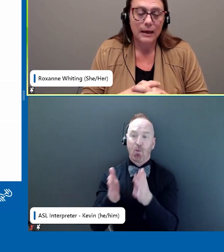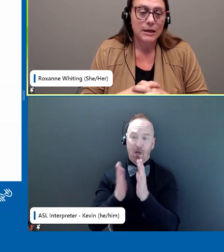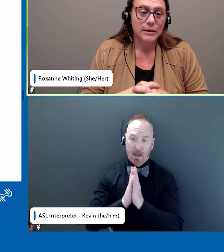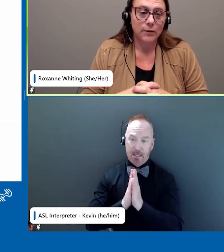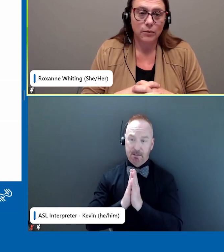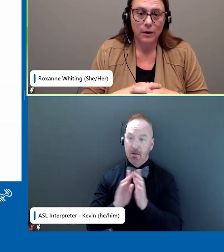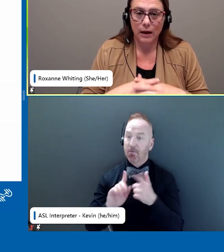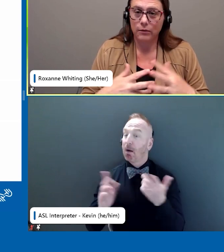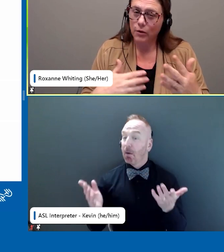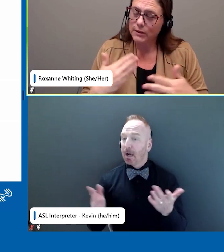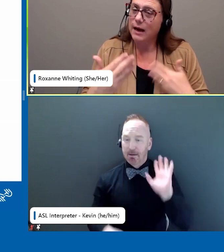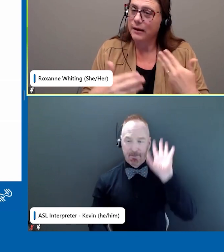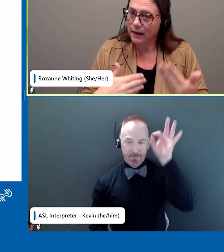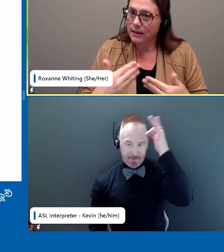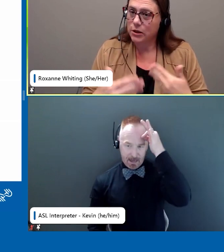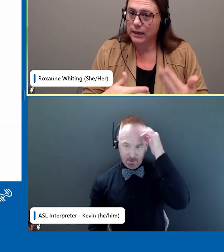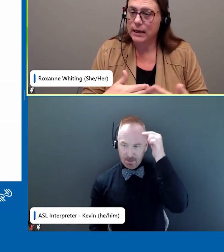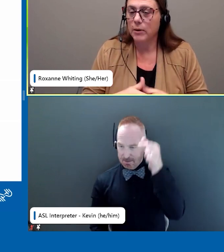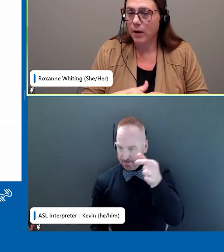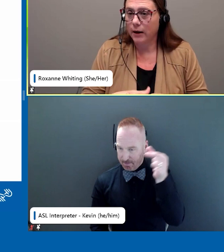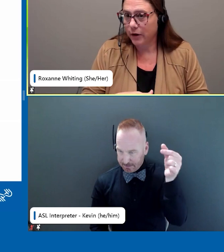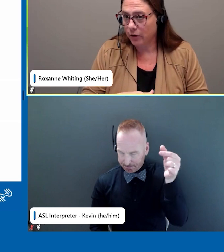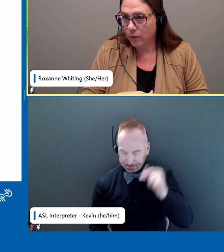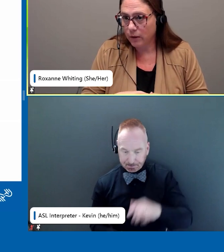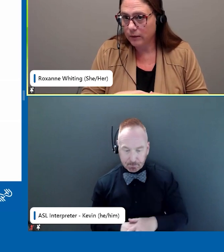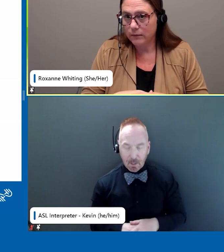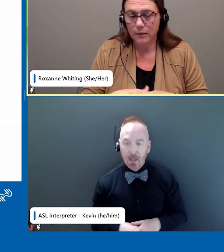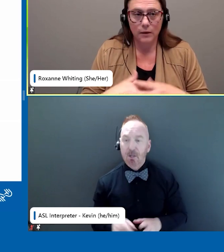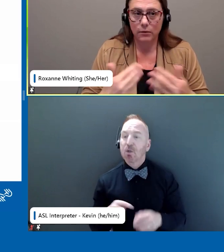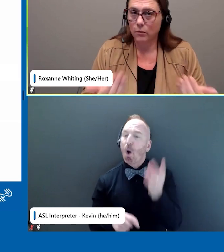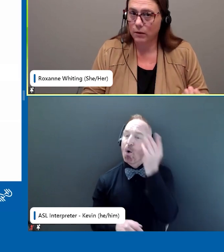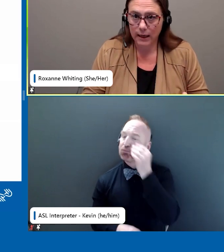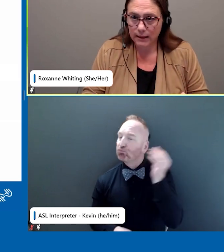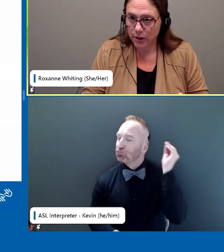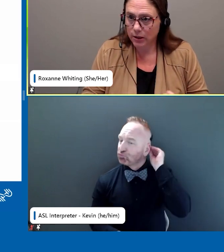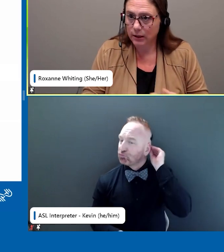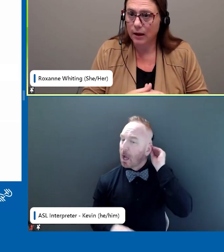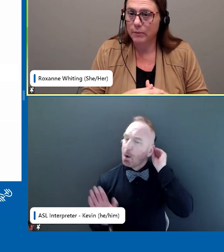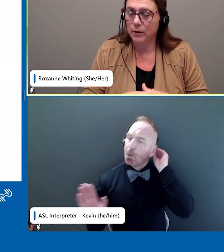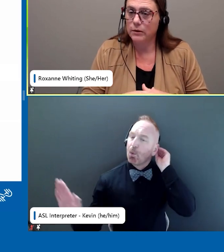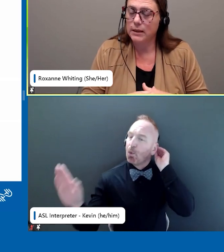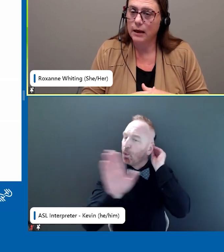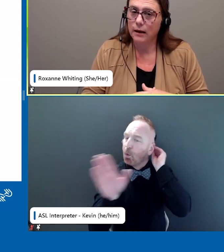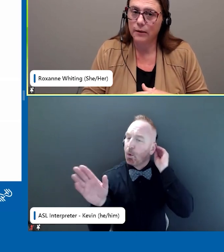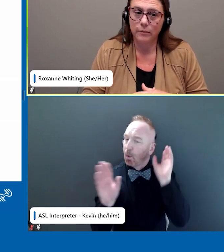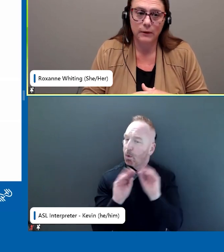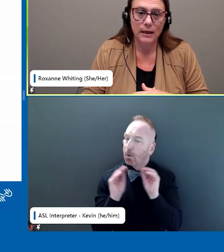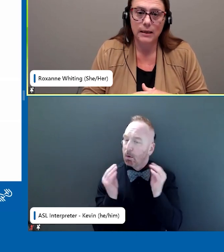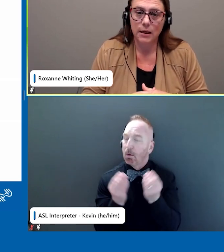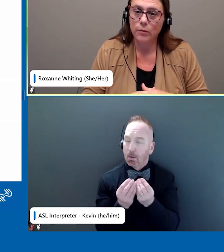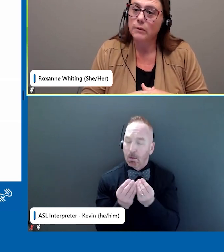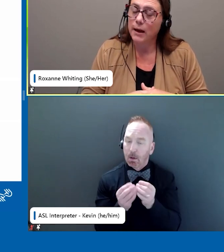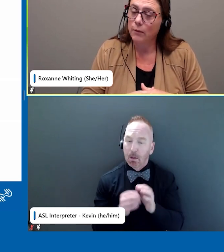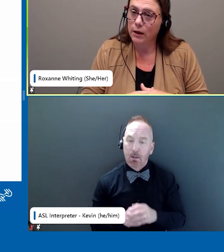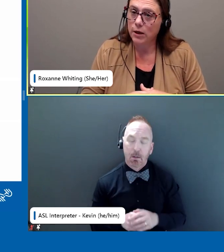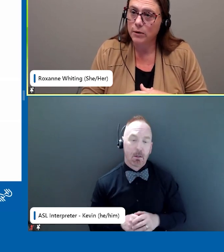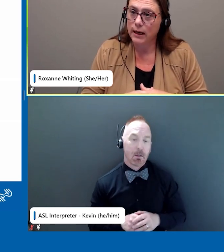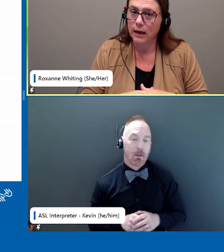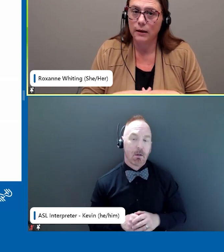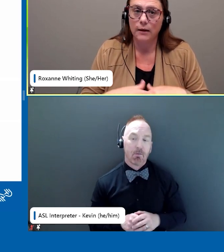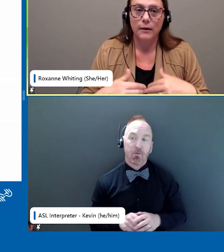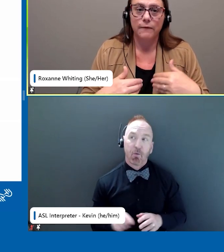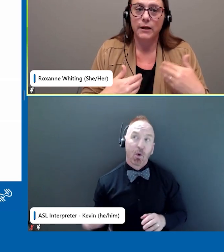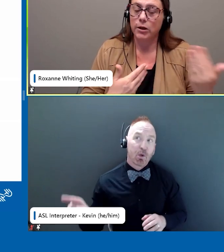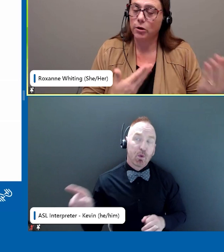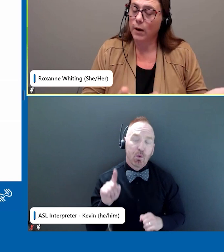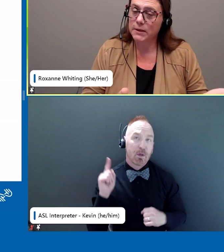government. So those kind of things you can keep in mind for your own organization about things that you might want to